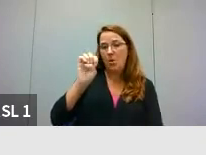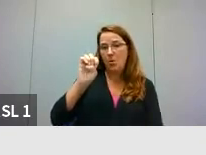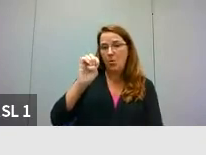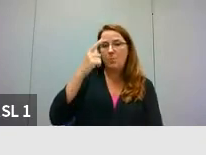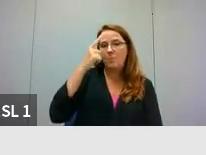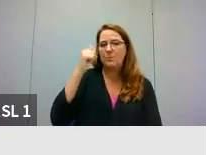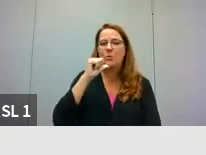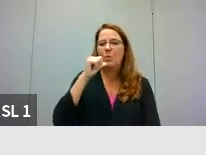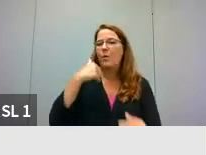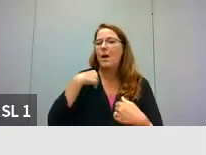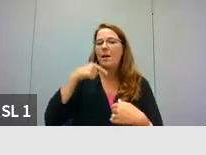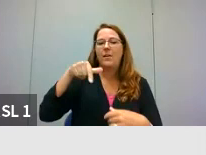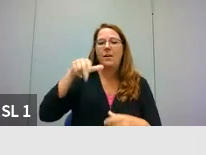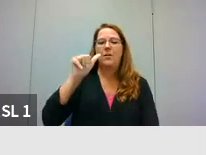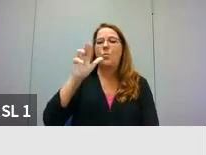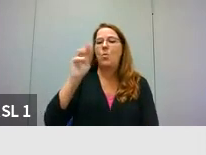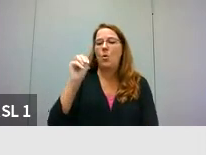your quorum.